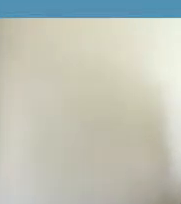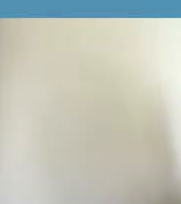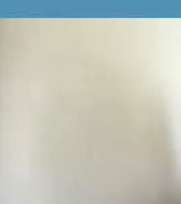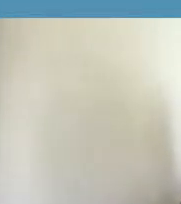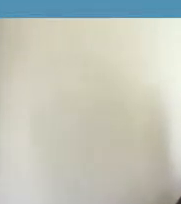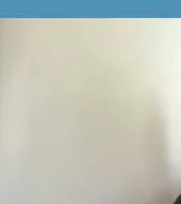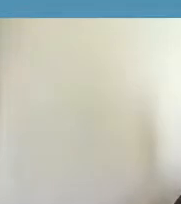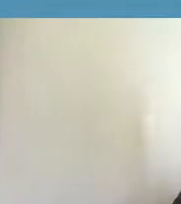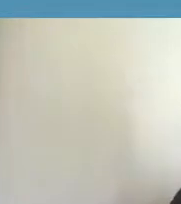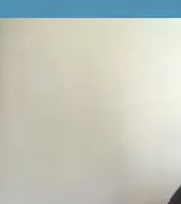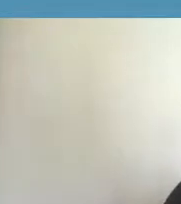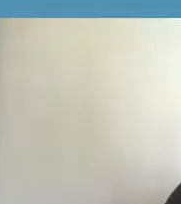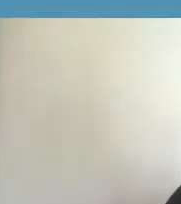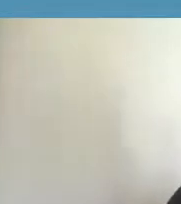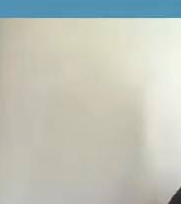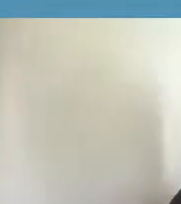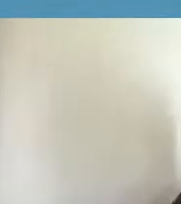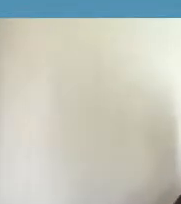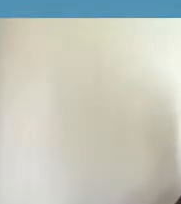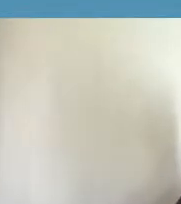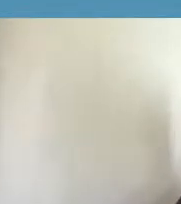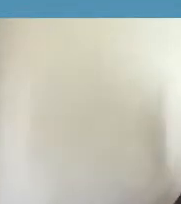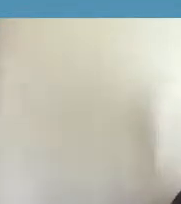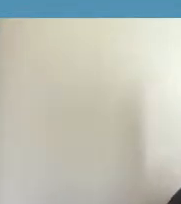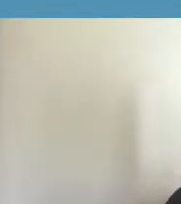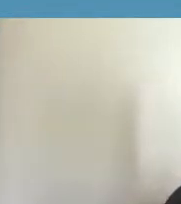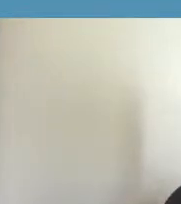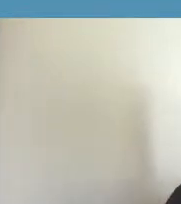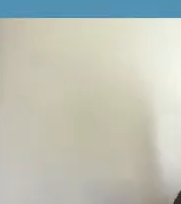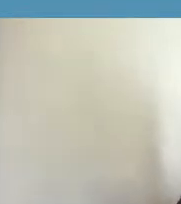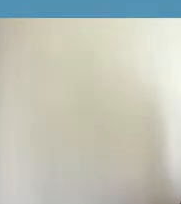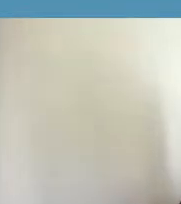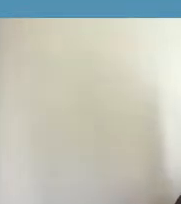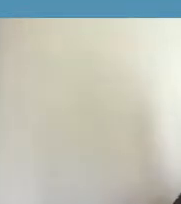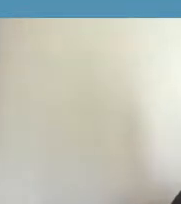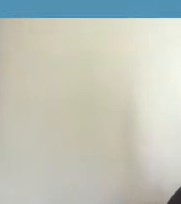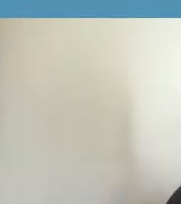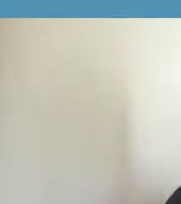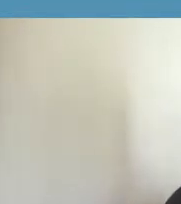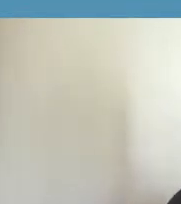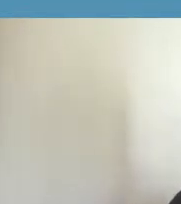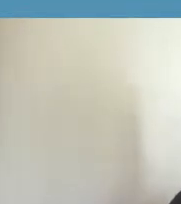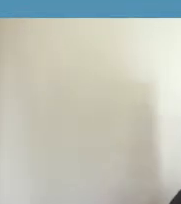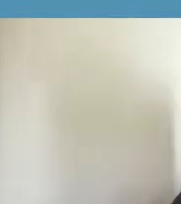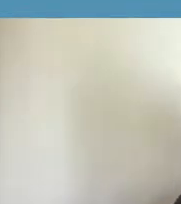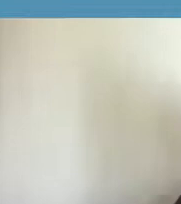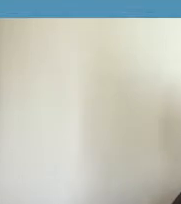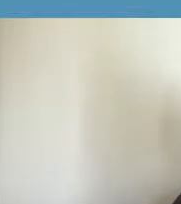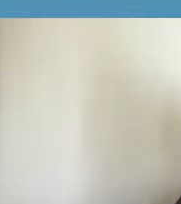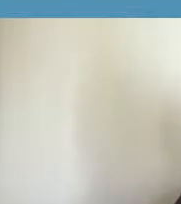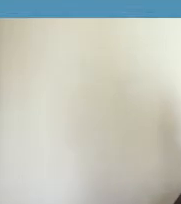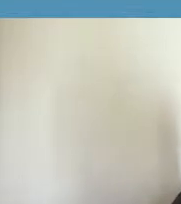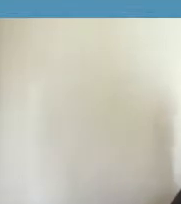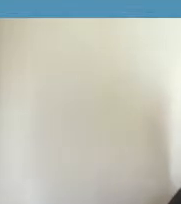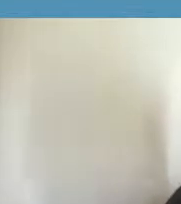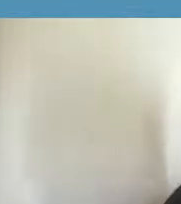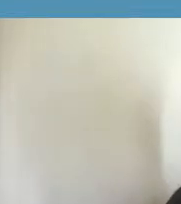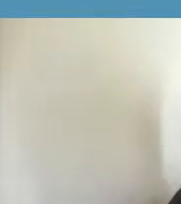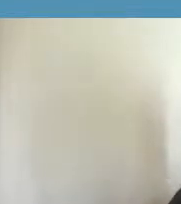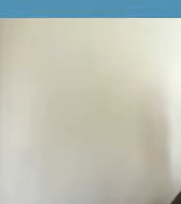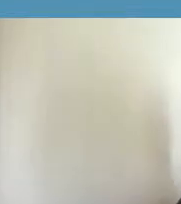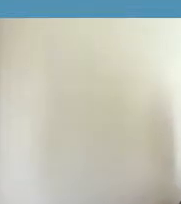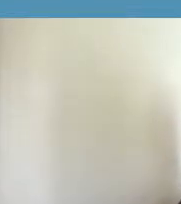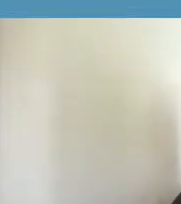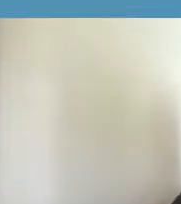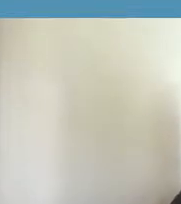attendees, and we ask that you share your candid feedback with us. Following today's program, you will be sent a link to a satisfaction